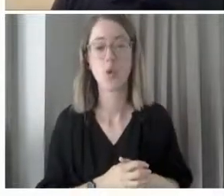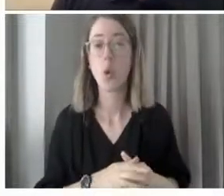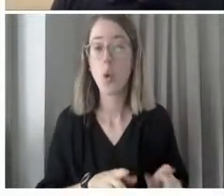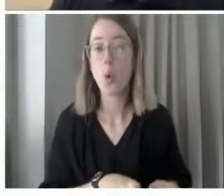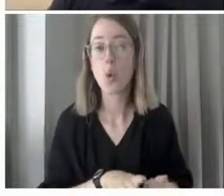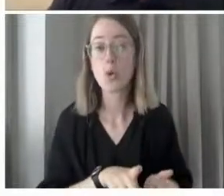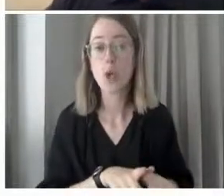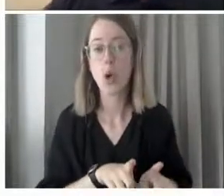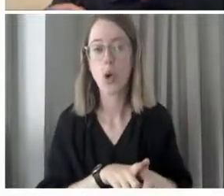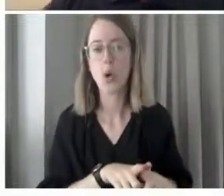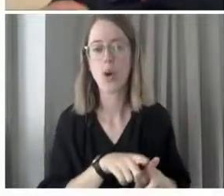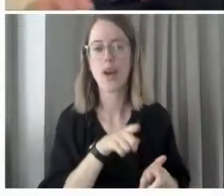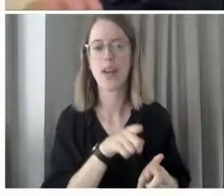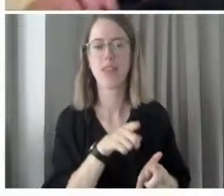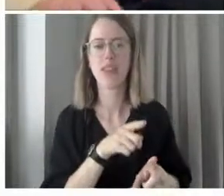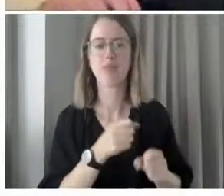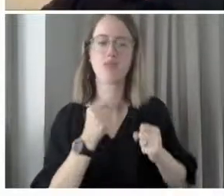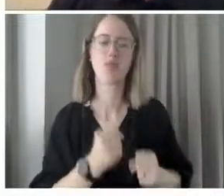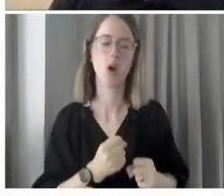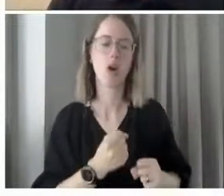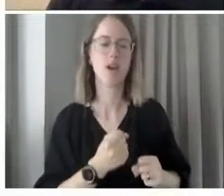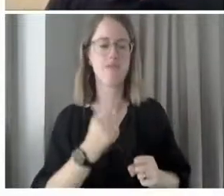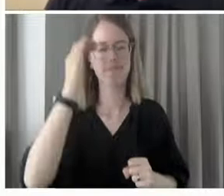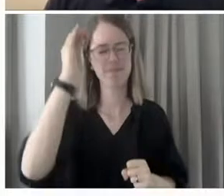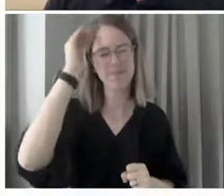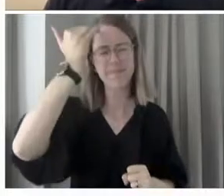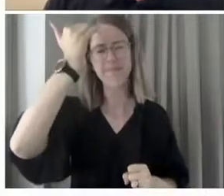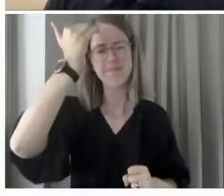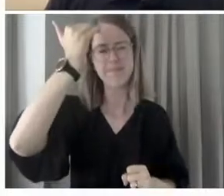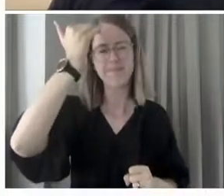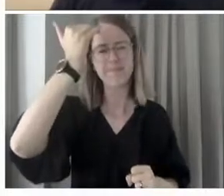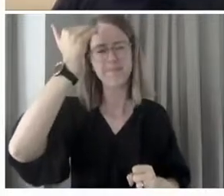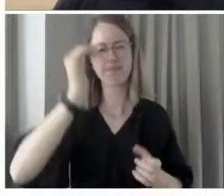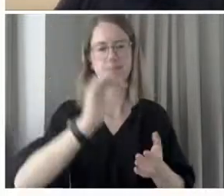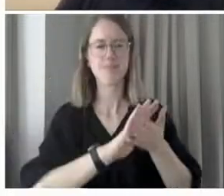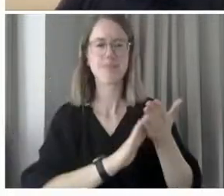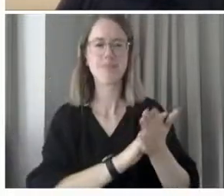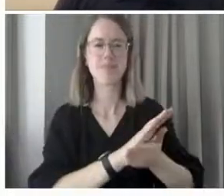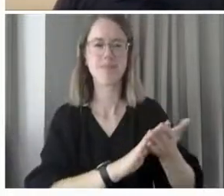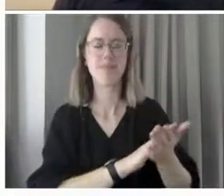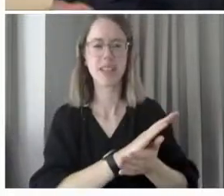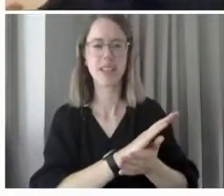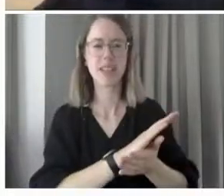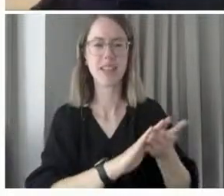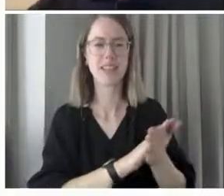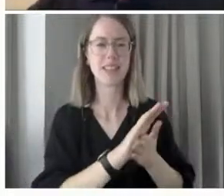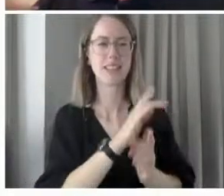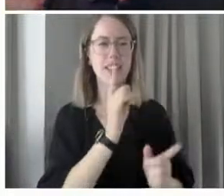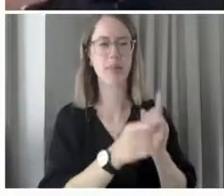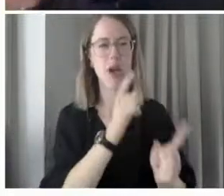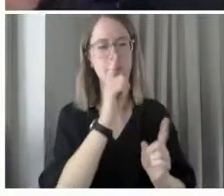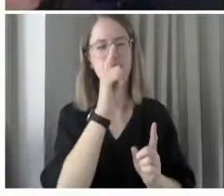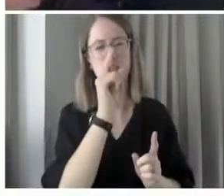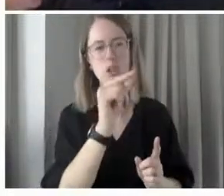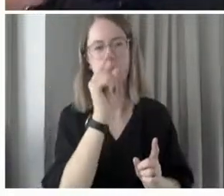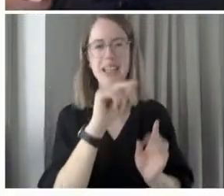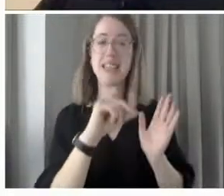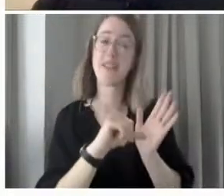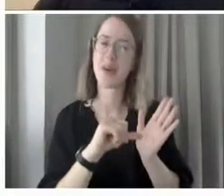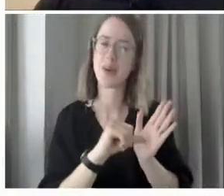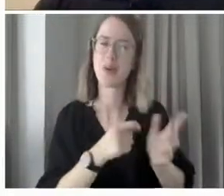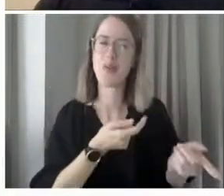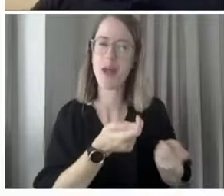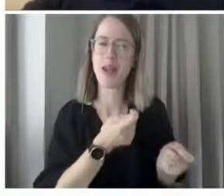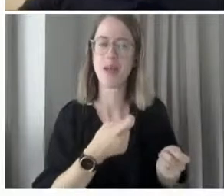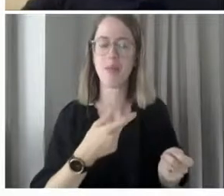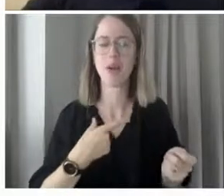where they're so fiercely independently minded that they almost could be contrary in the fact that they would enjoy